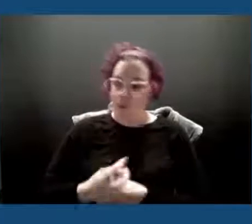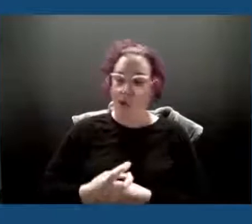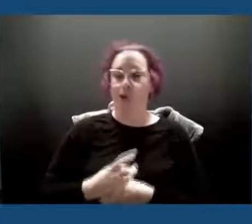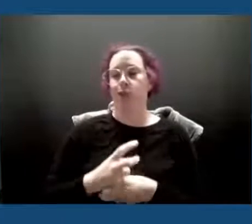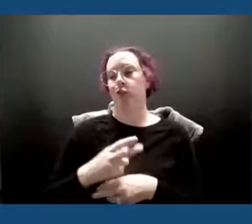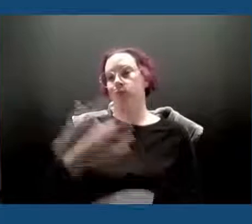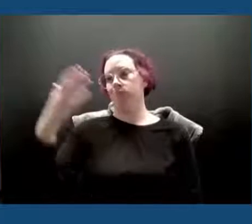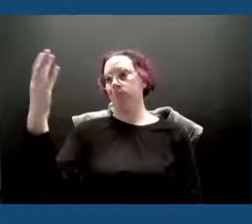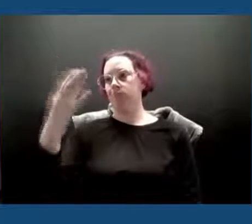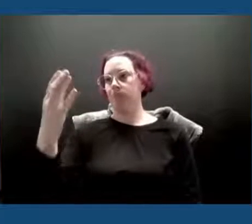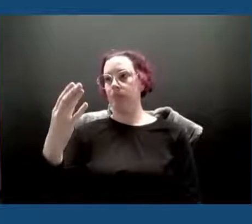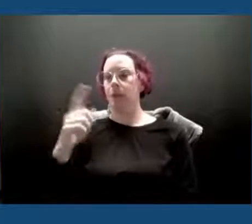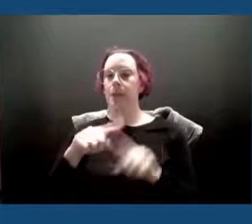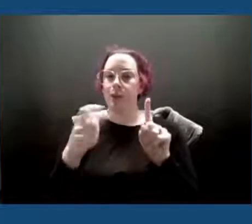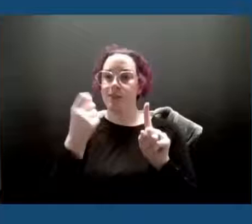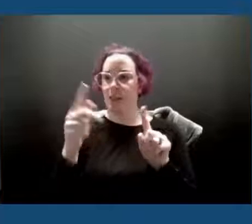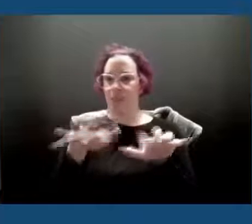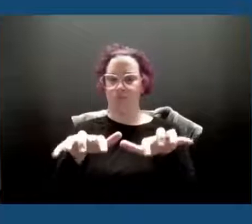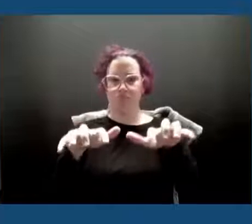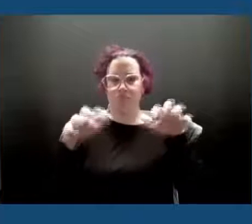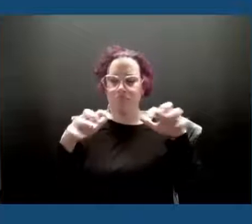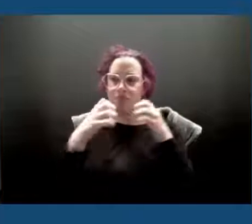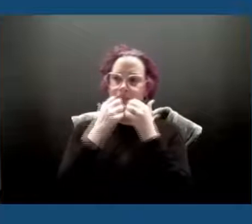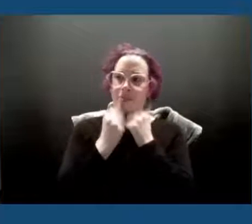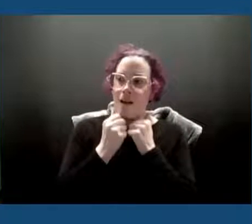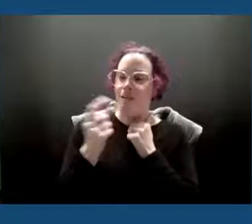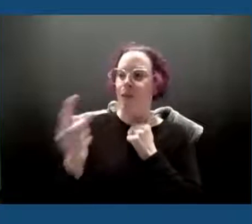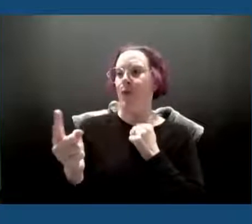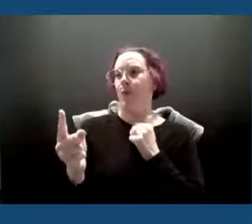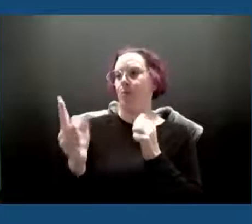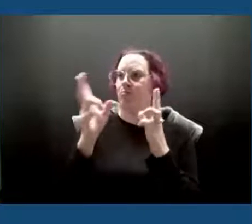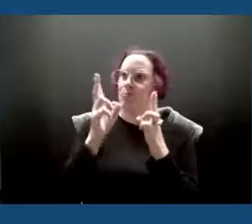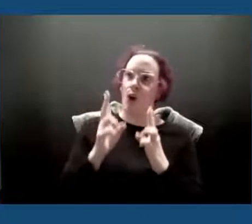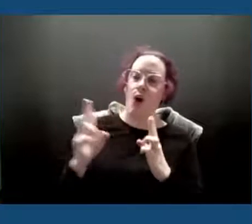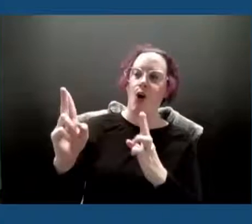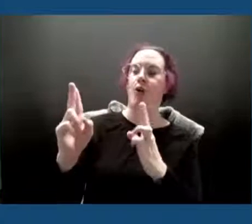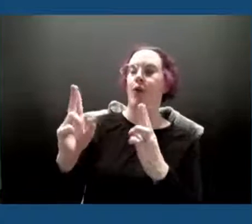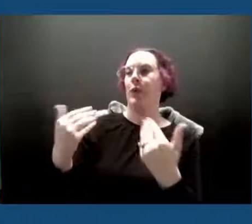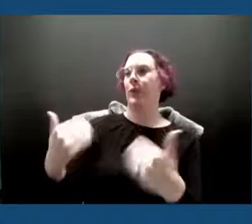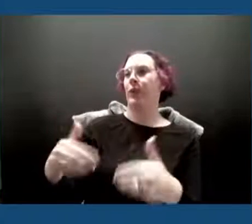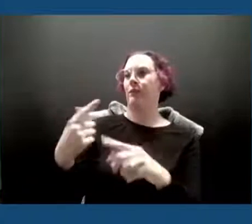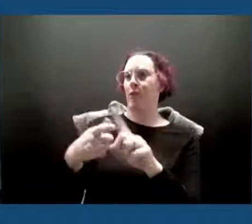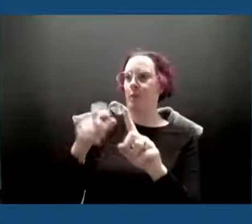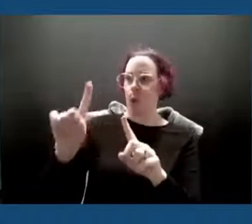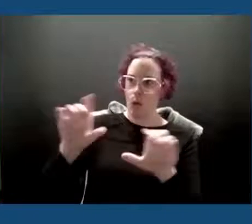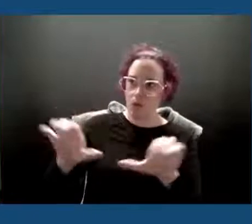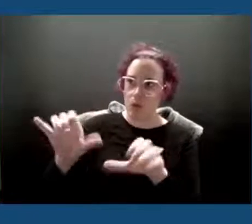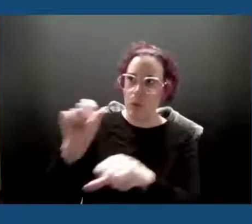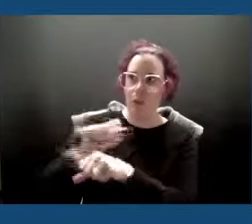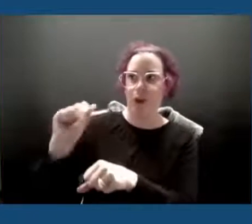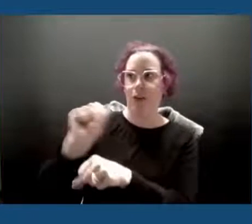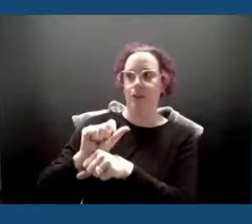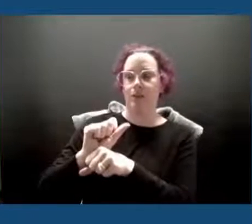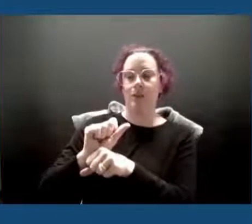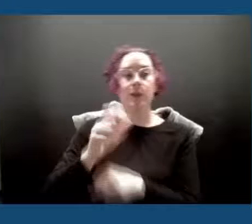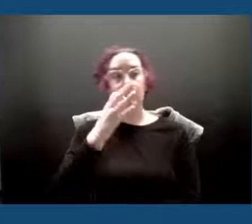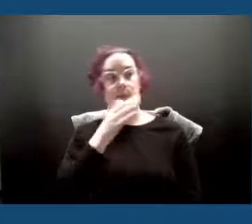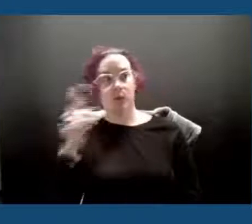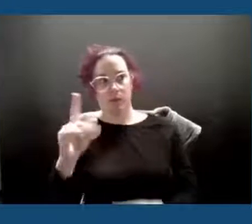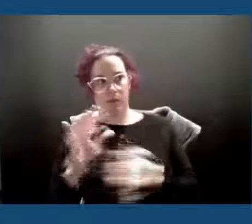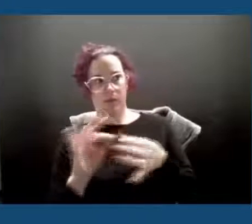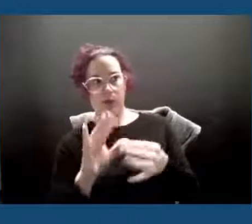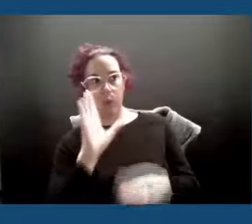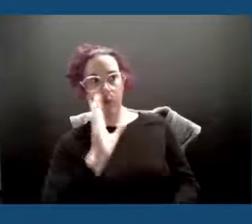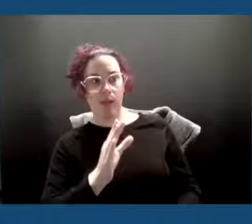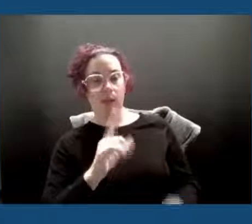love you, people who admire you for what you've done. So we'll be hearing from Cheryl in a couple moments. But right now I want to bring